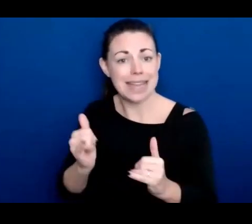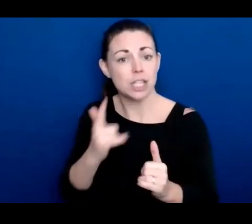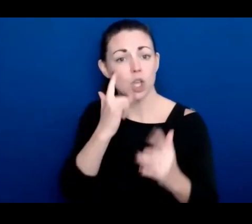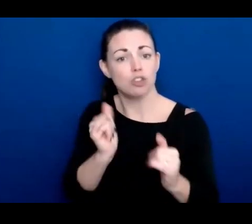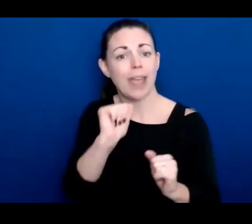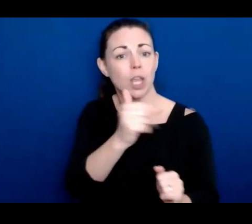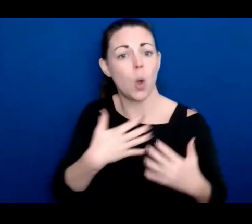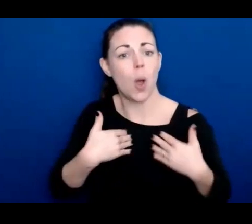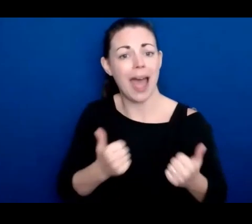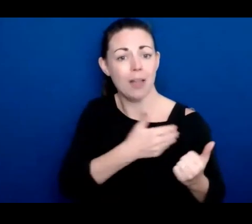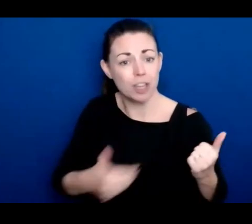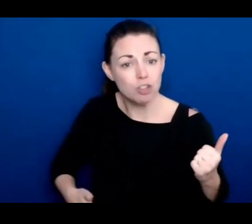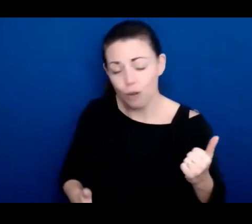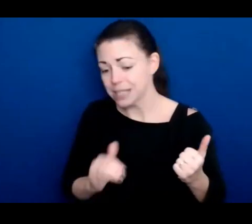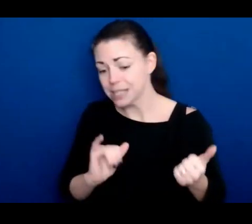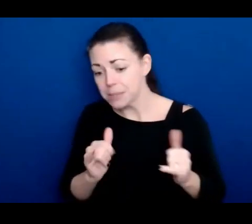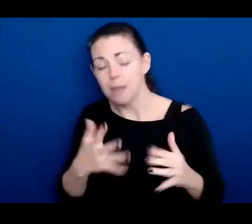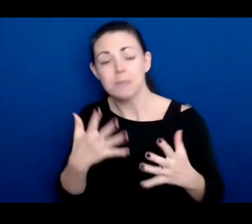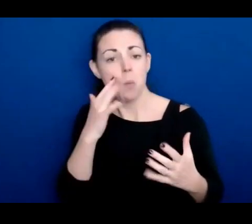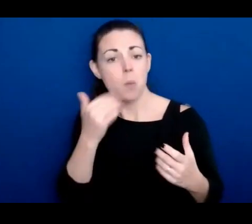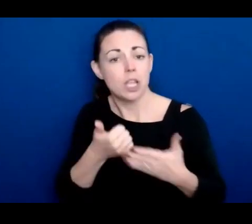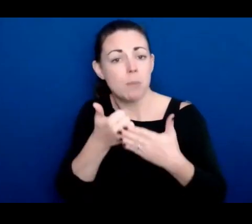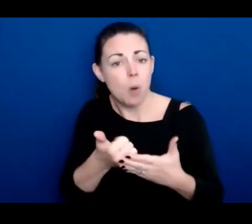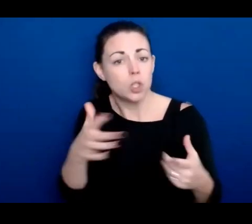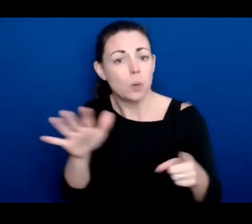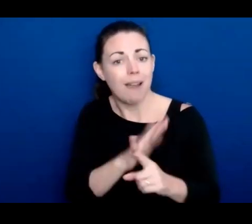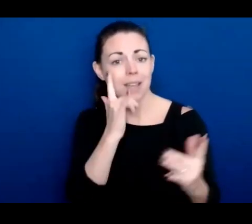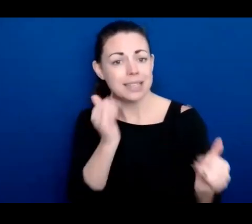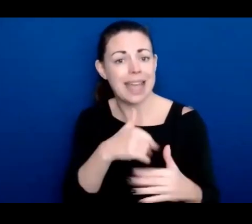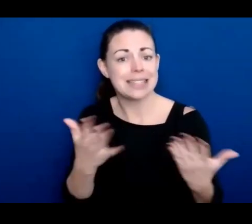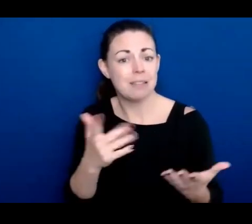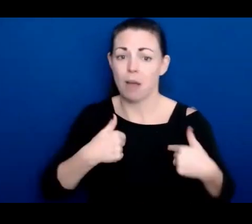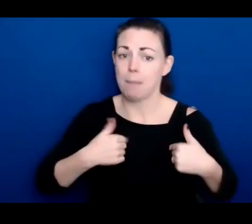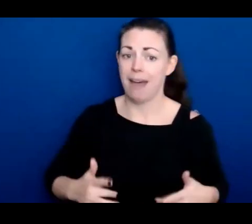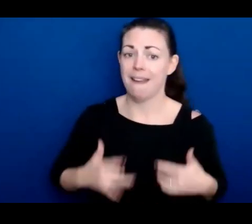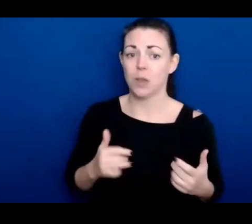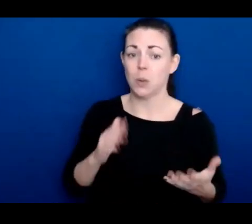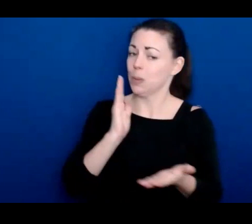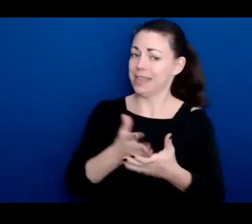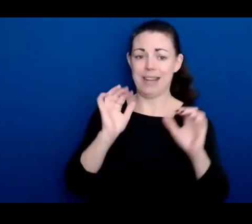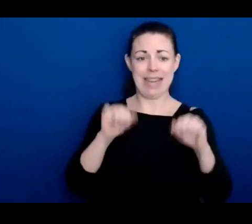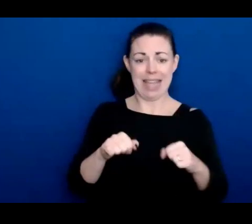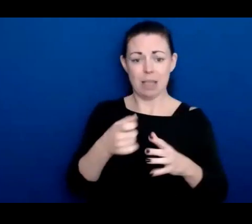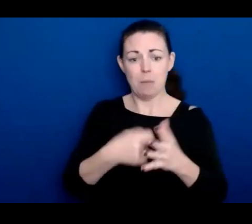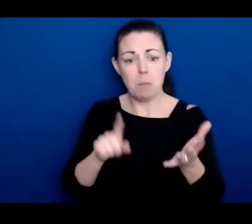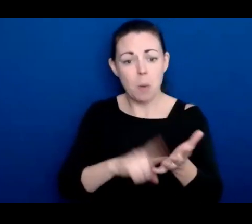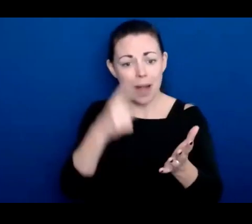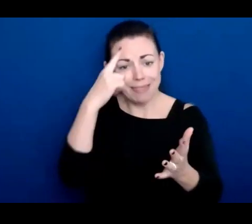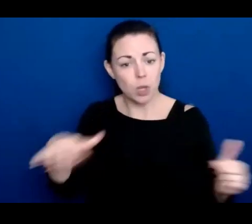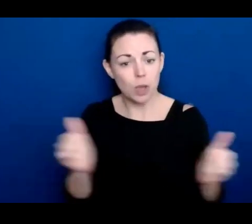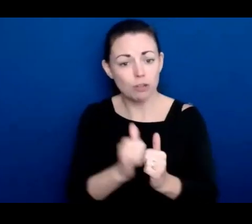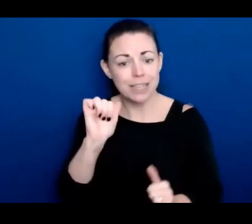for your staff will support it. But yeah, in my opinion, I would say definitely yes. I think Paul would definitely agree with that as